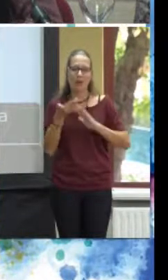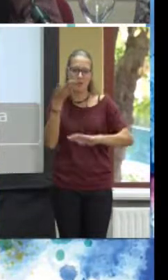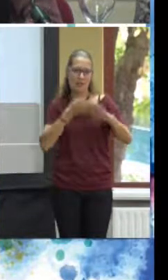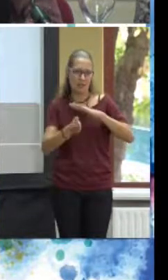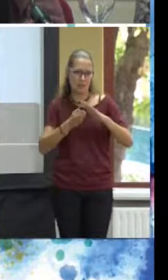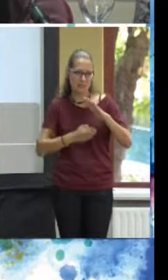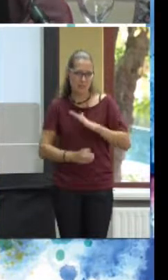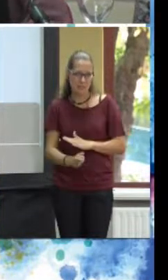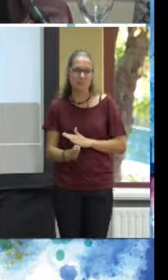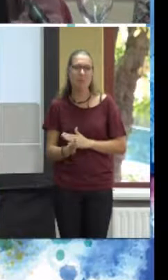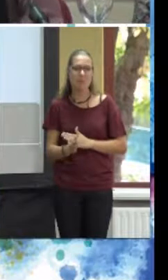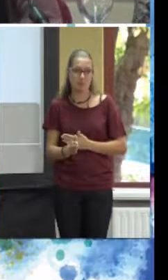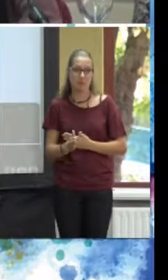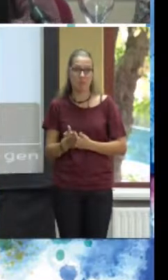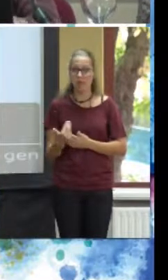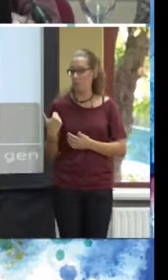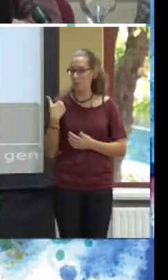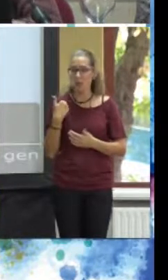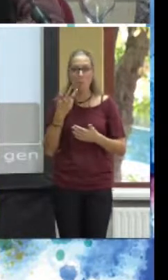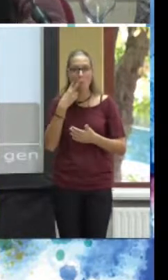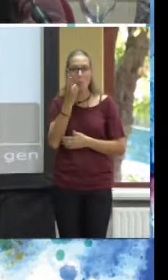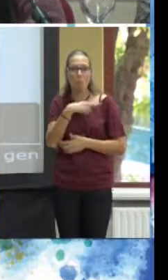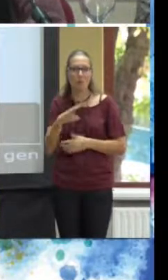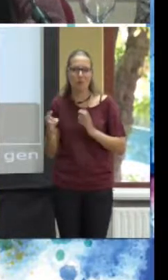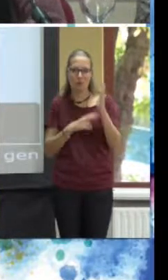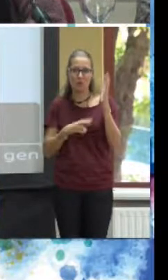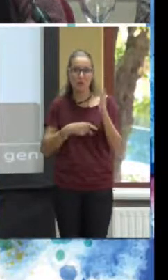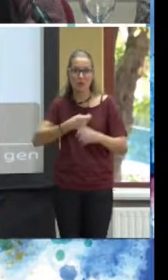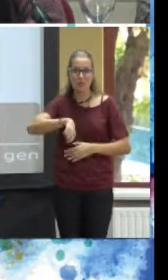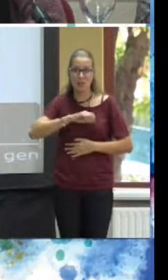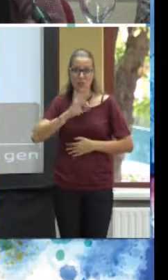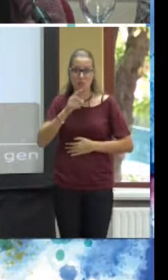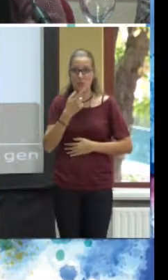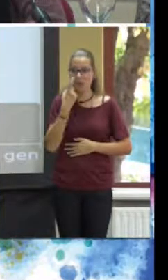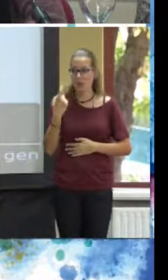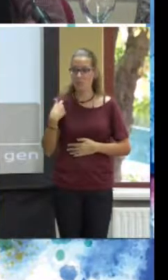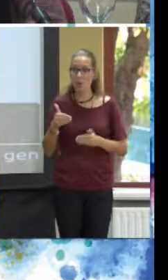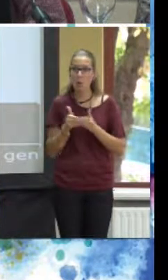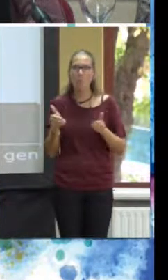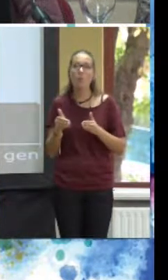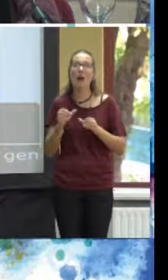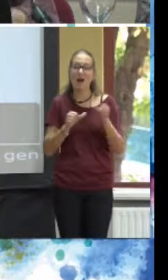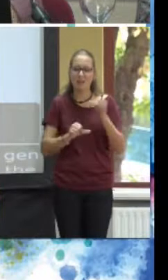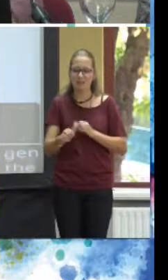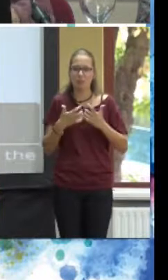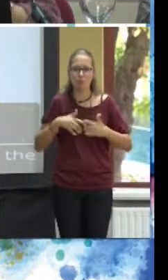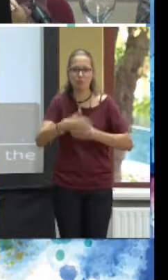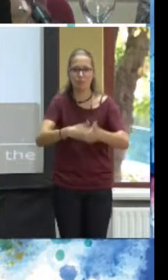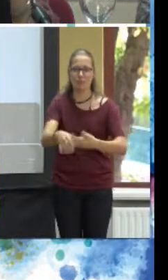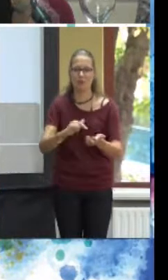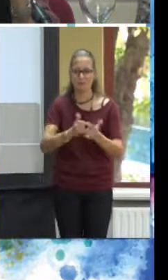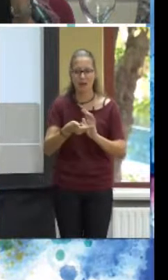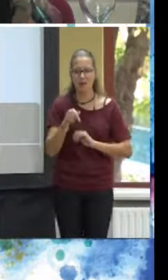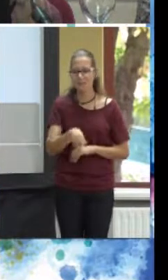accessibility plan that the National Archaeological Museum has set up since its reopening last